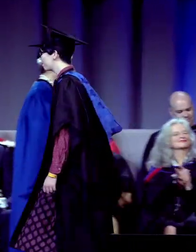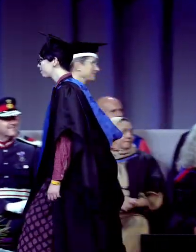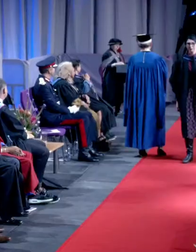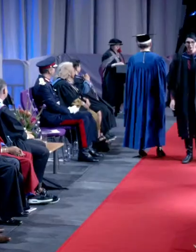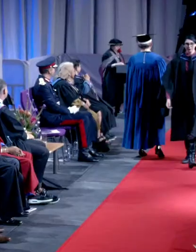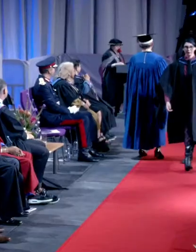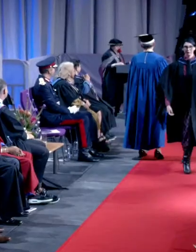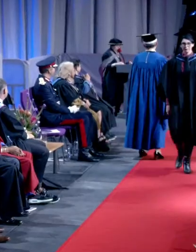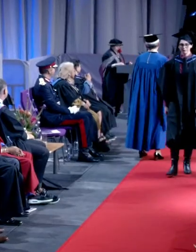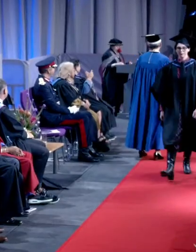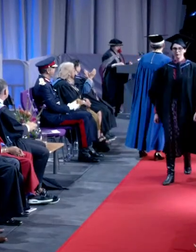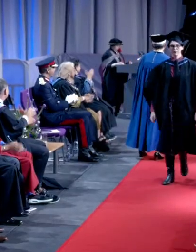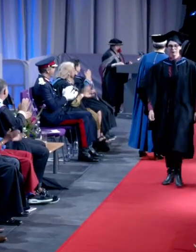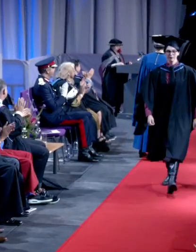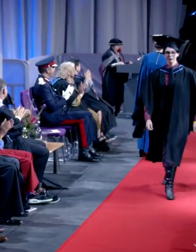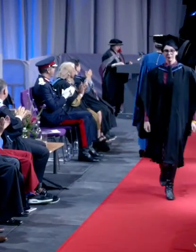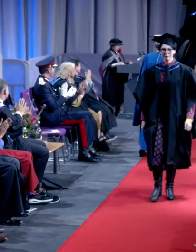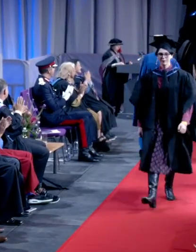Jasmine Parker.